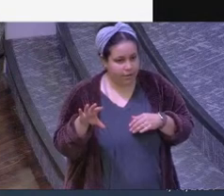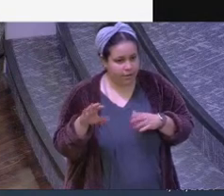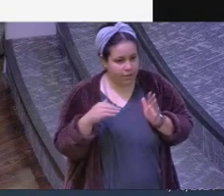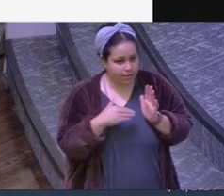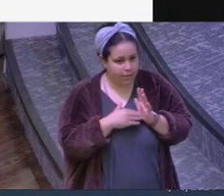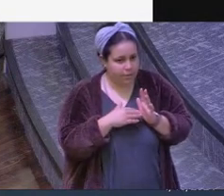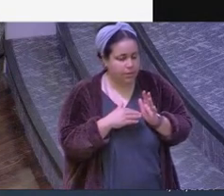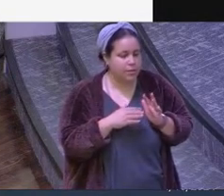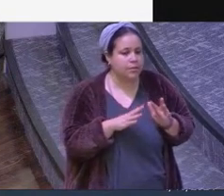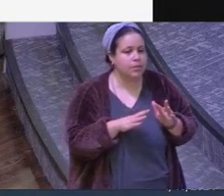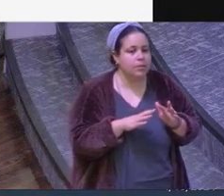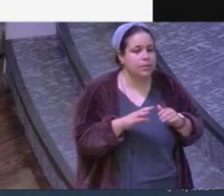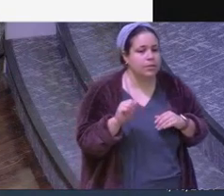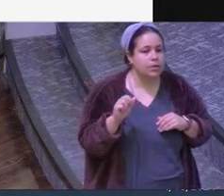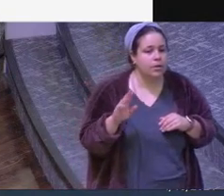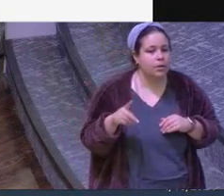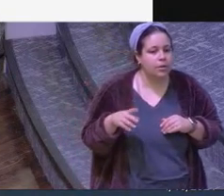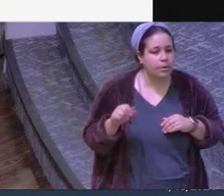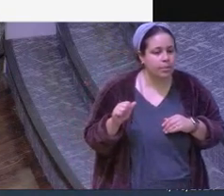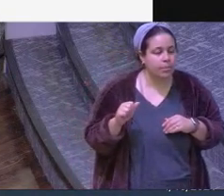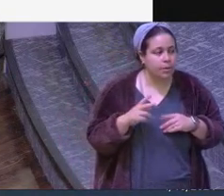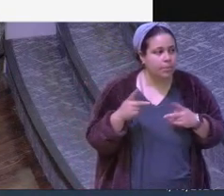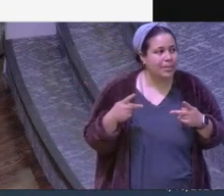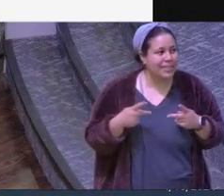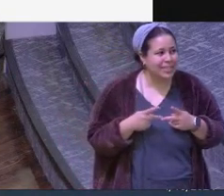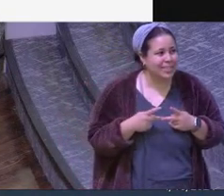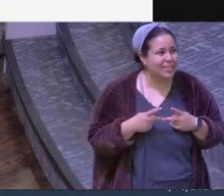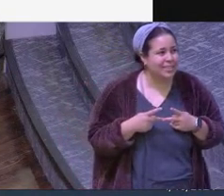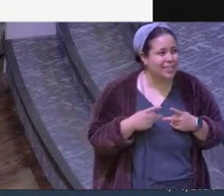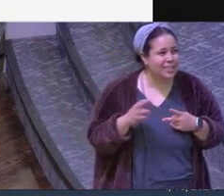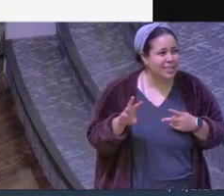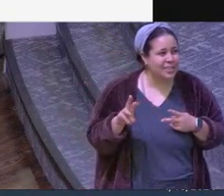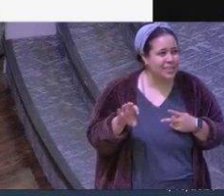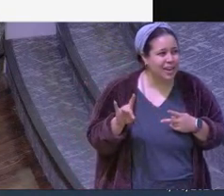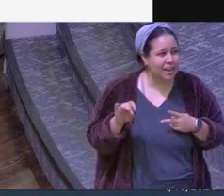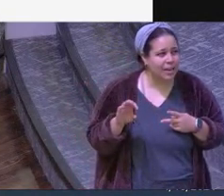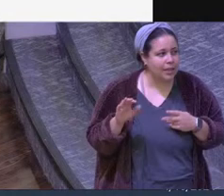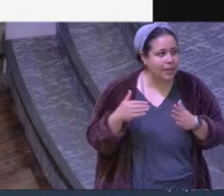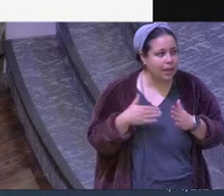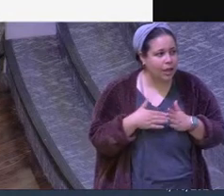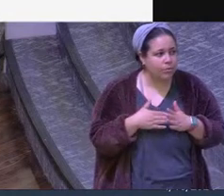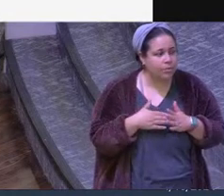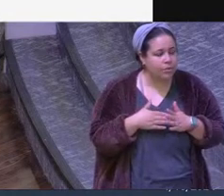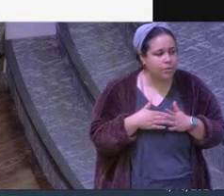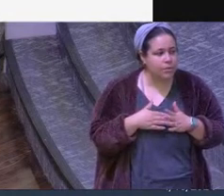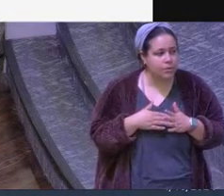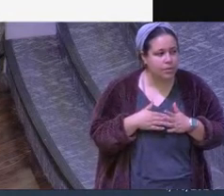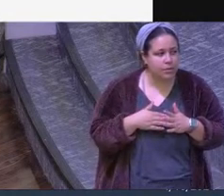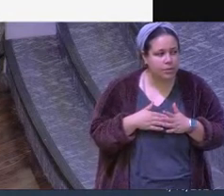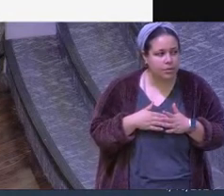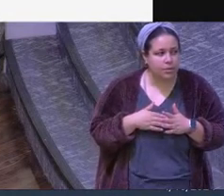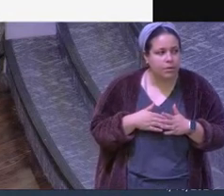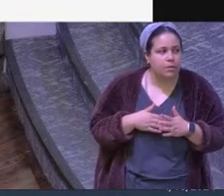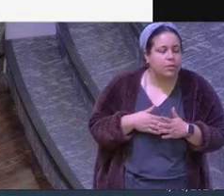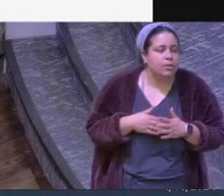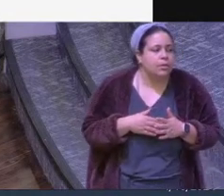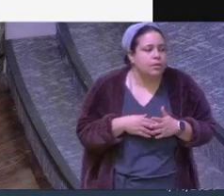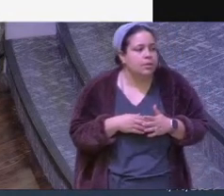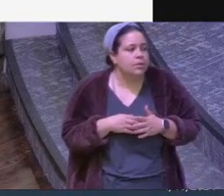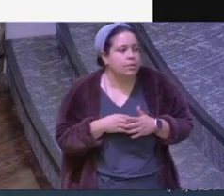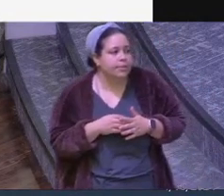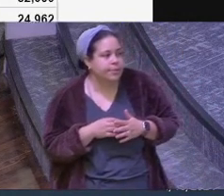$765,000. And then we have the ARPA district-wide positions is about a little over $680,000. So this makes up the salary and benefit